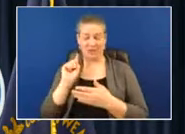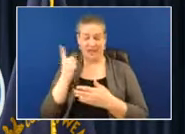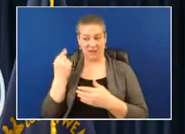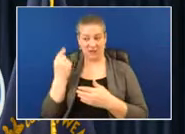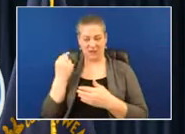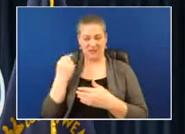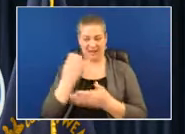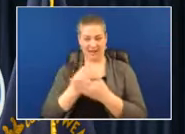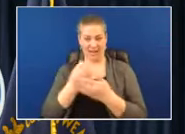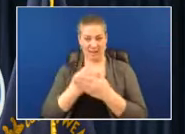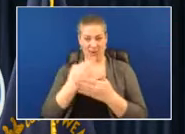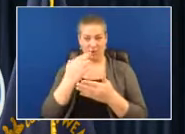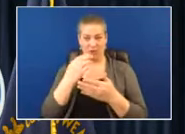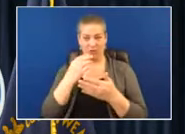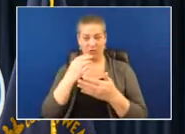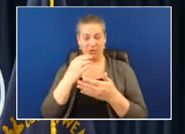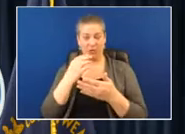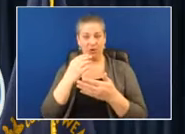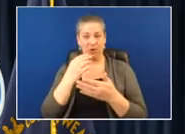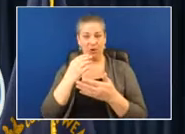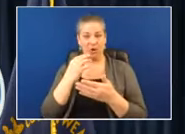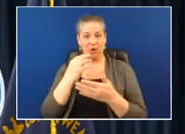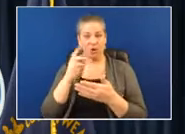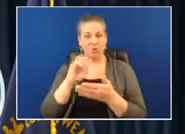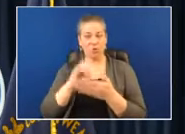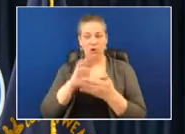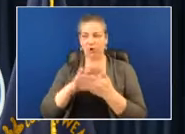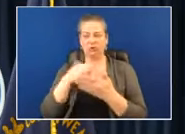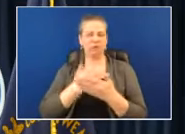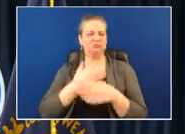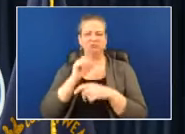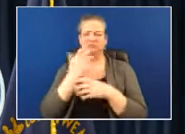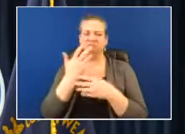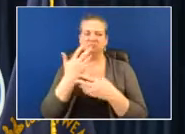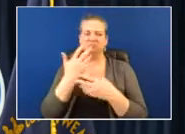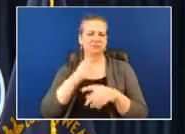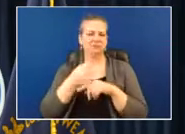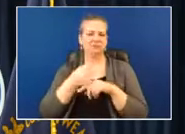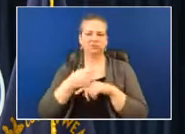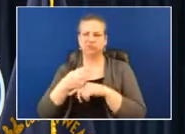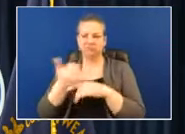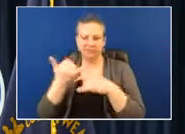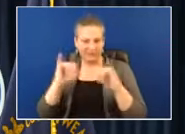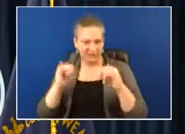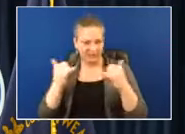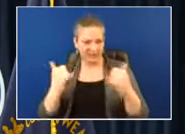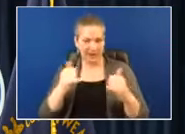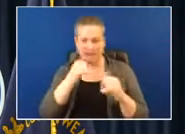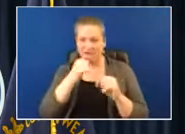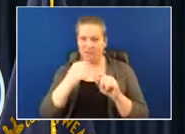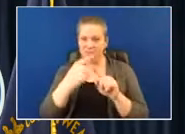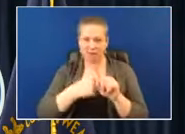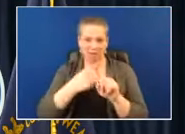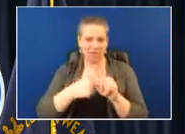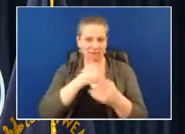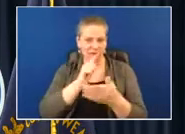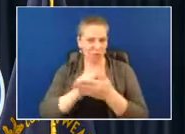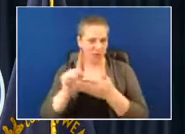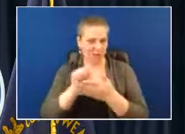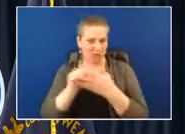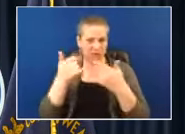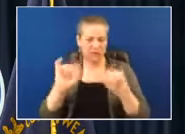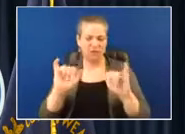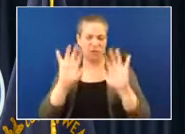record in the books, and the progress continues. Every week, every month, we continue to see wonderful